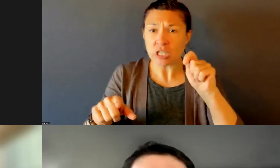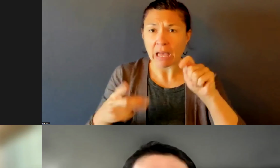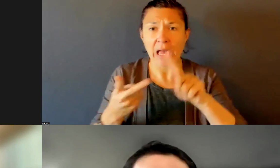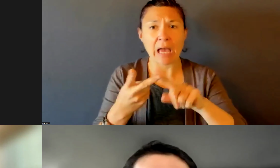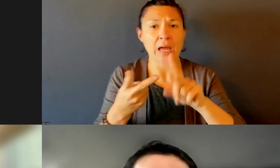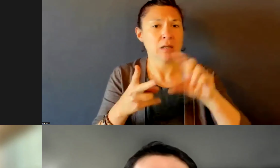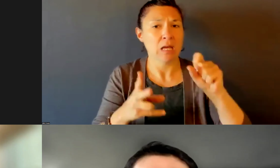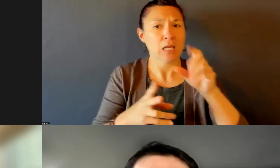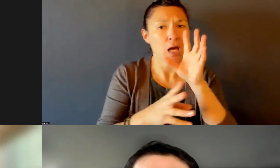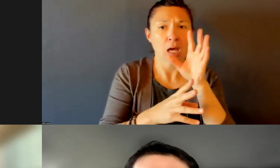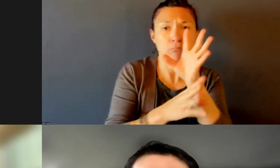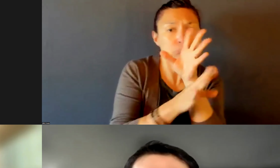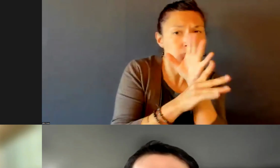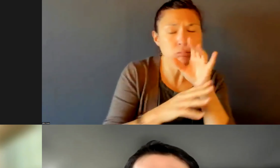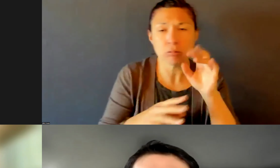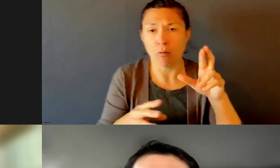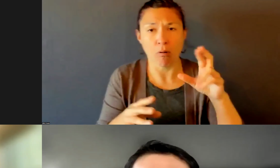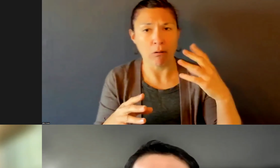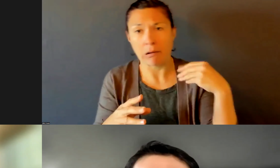box?